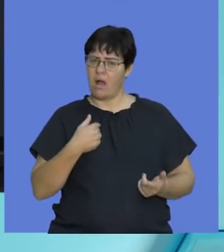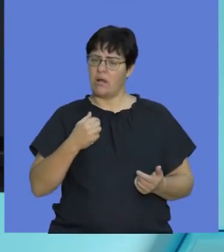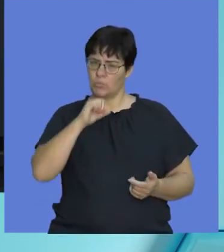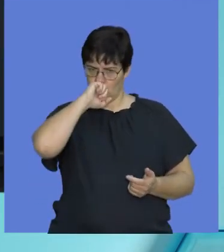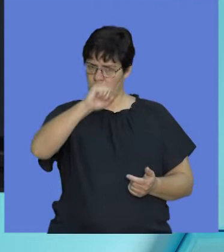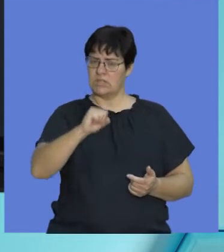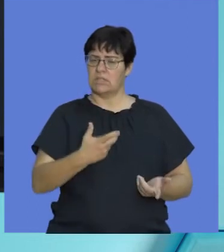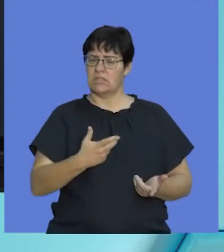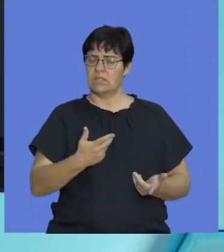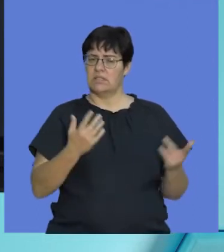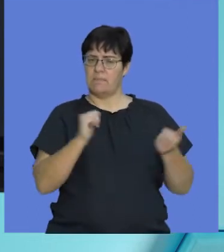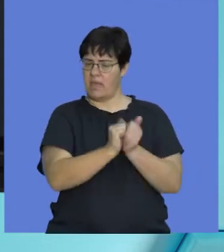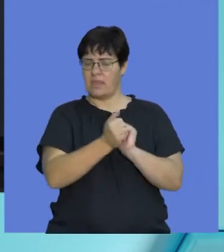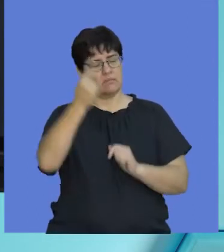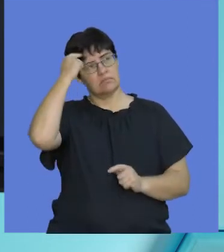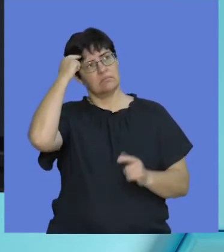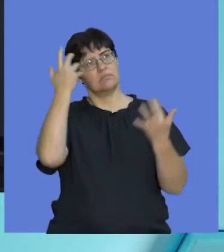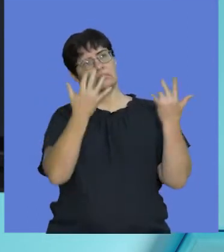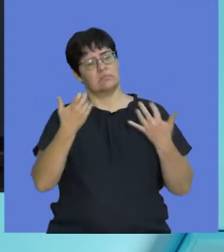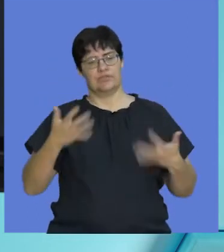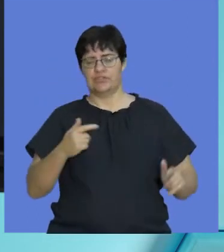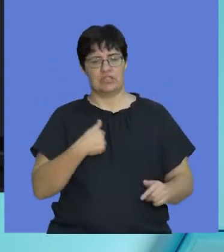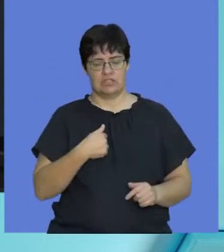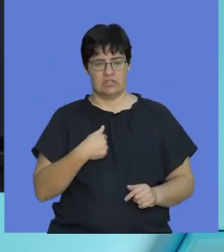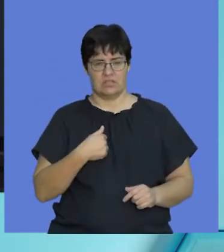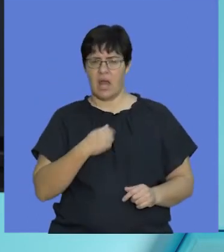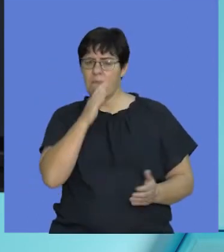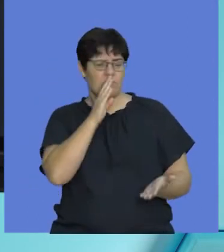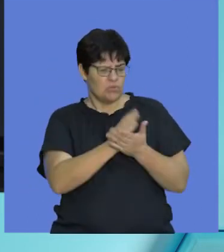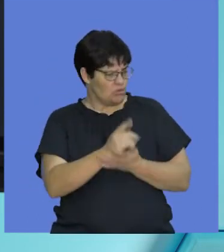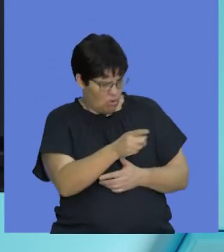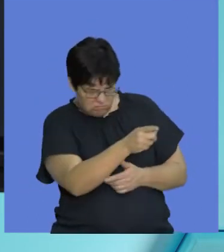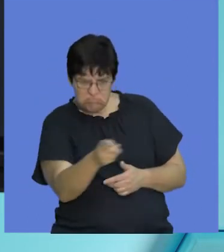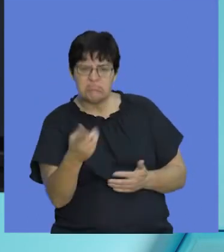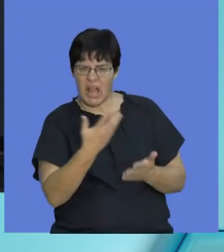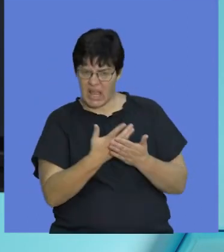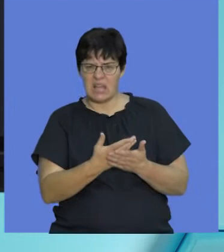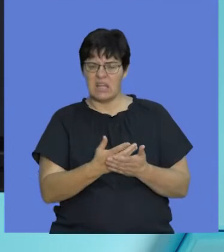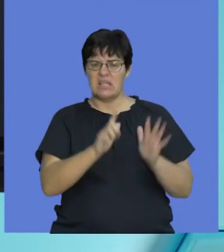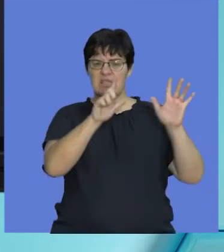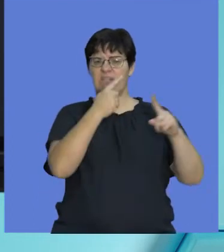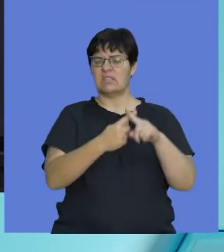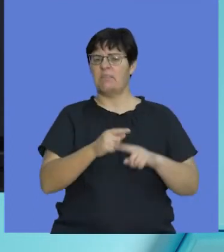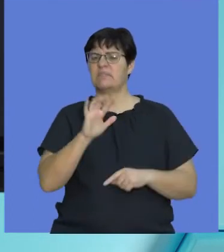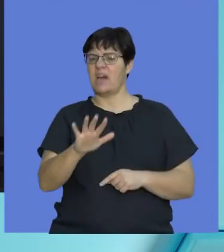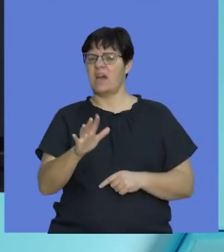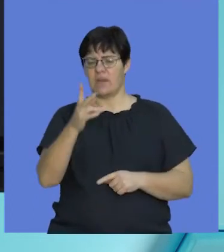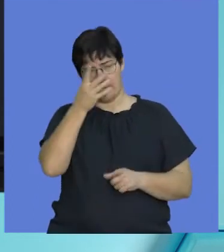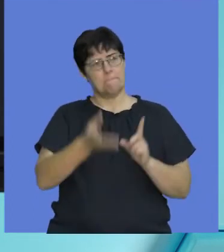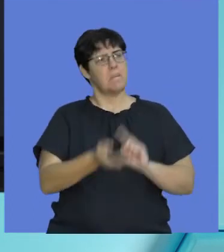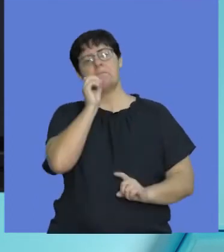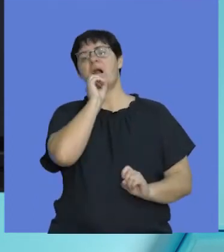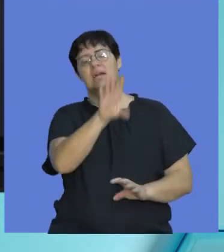multiplication, okay, and it just works in my head. I'm pretty sure most of you can do 7 times 5 in your head. But in